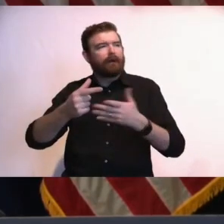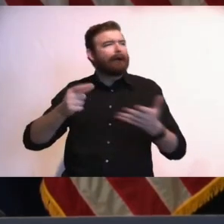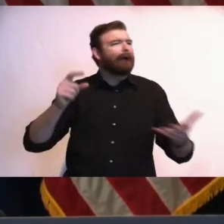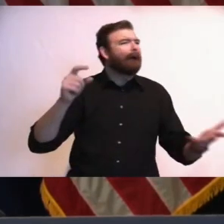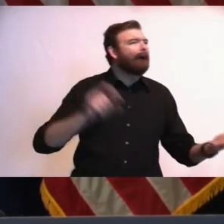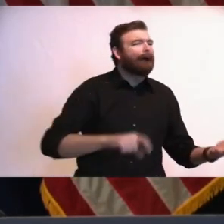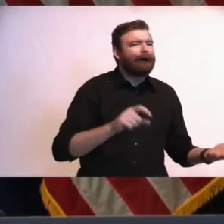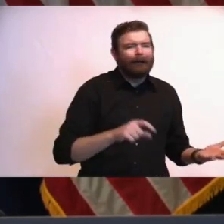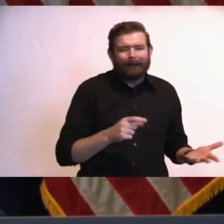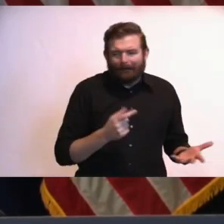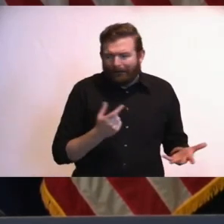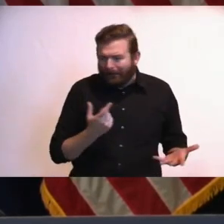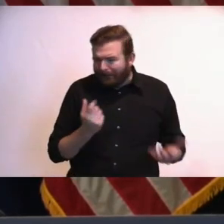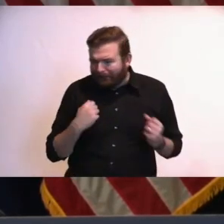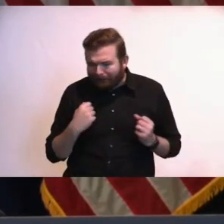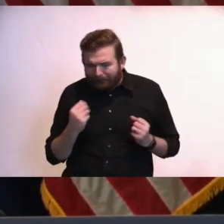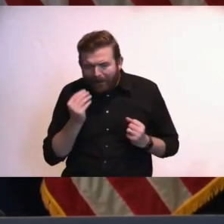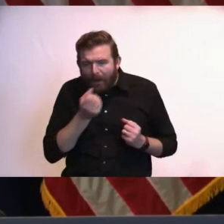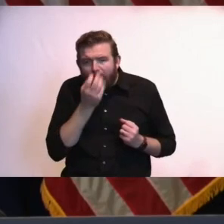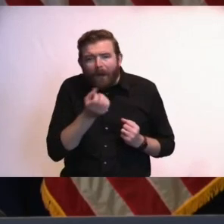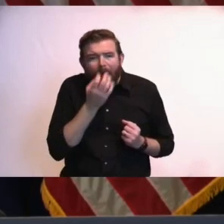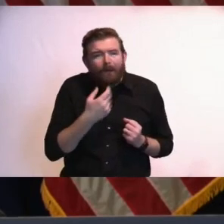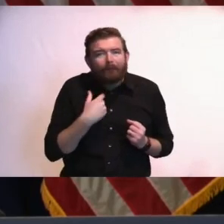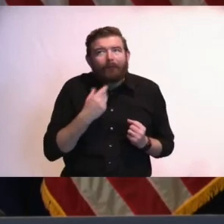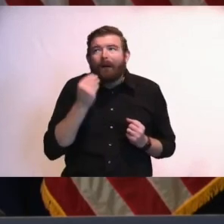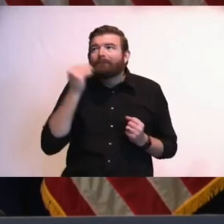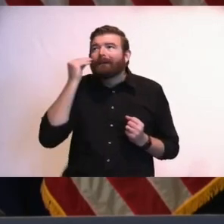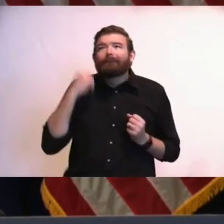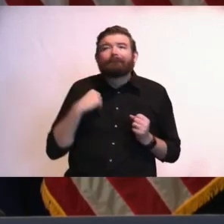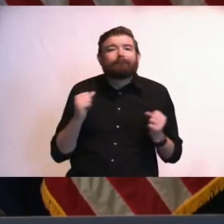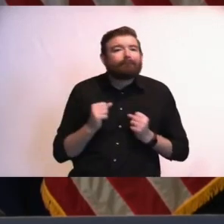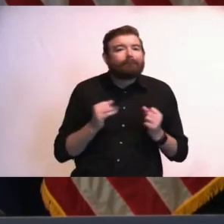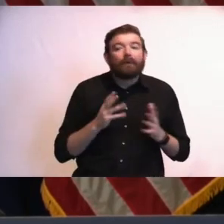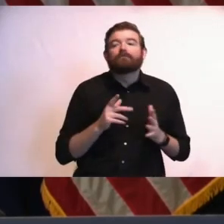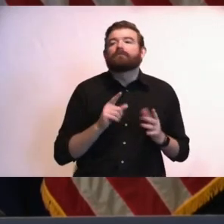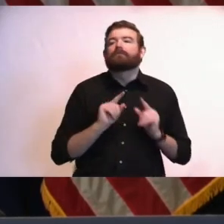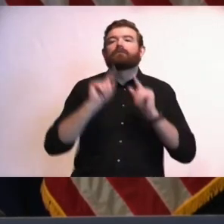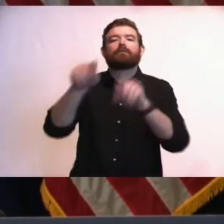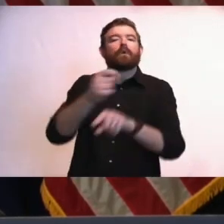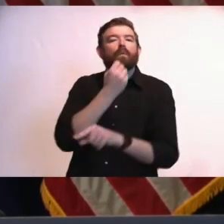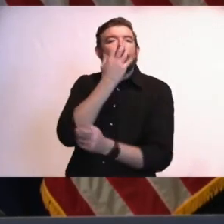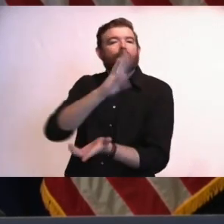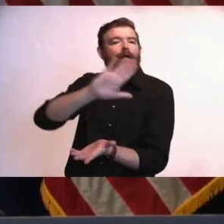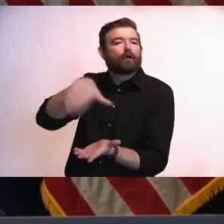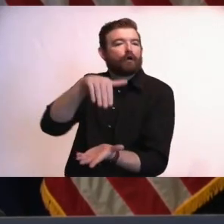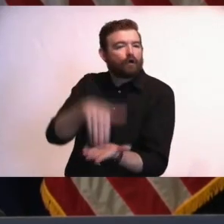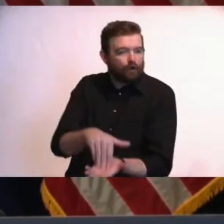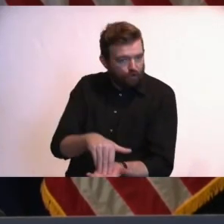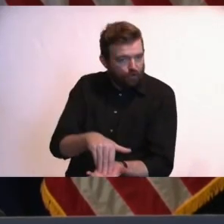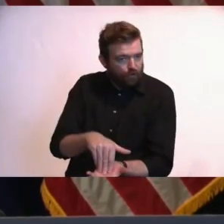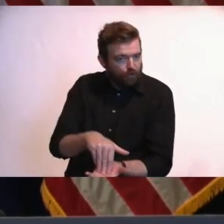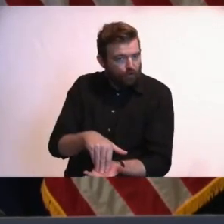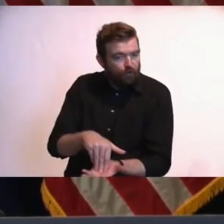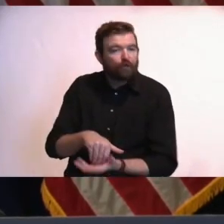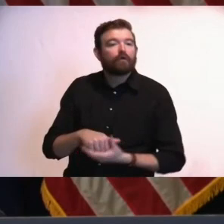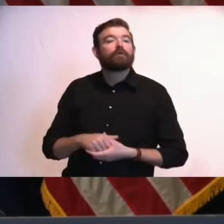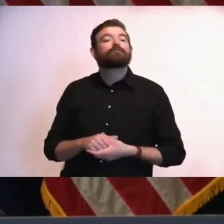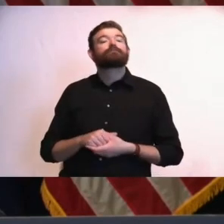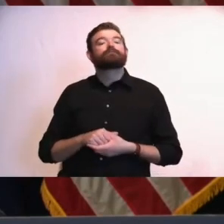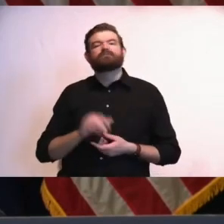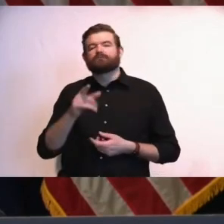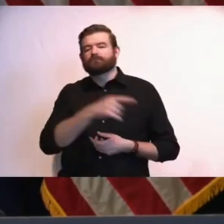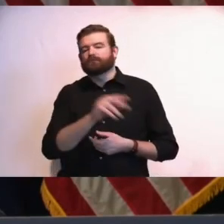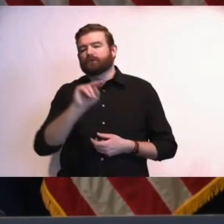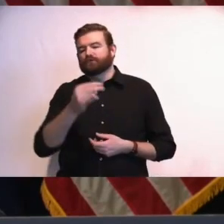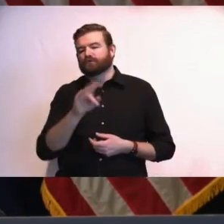as well as any information with regards to Code Blue, and also highlight the importance of having an emergency